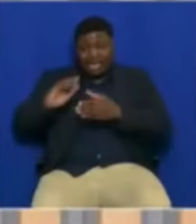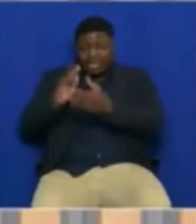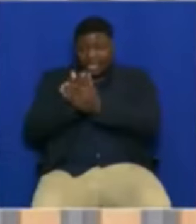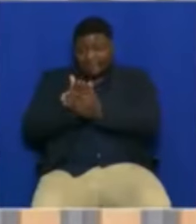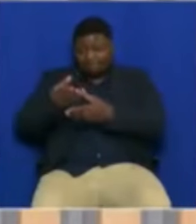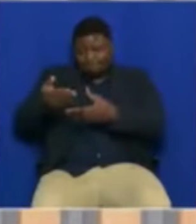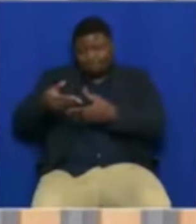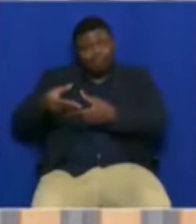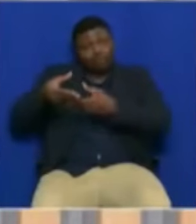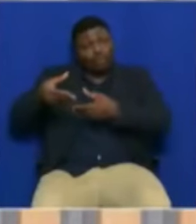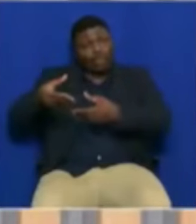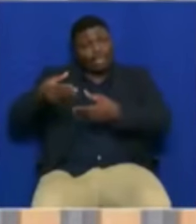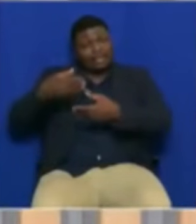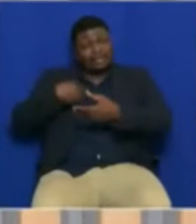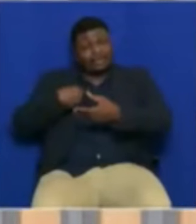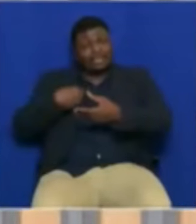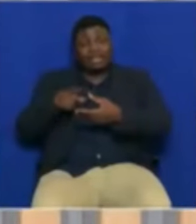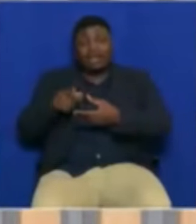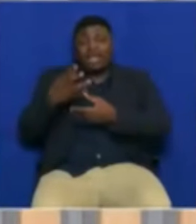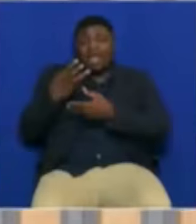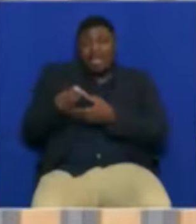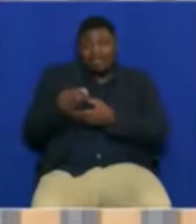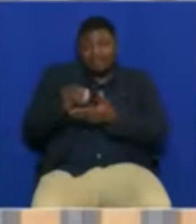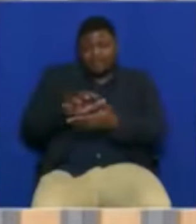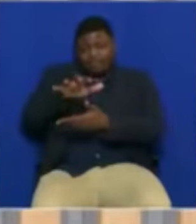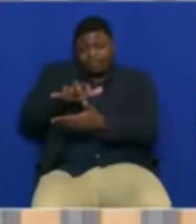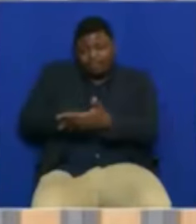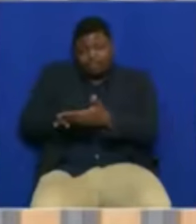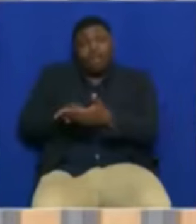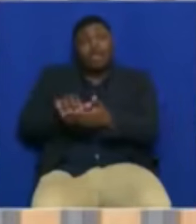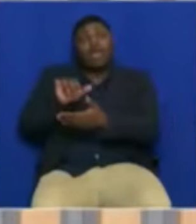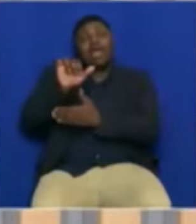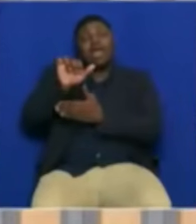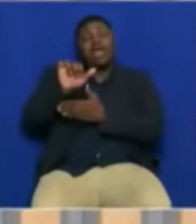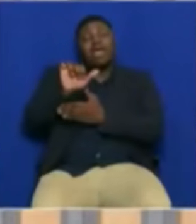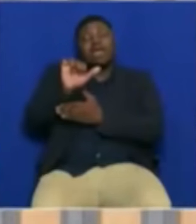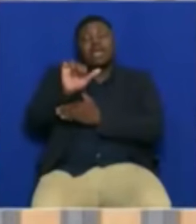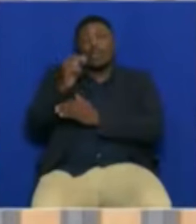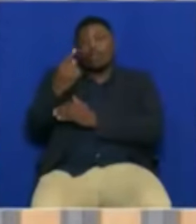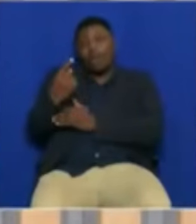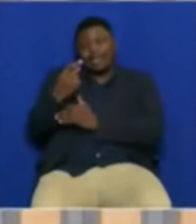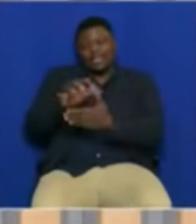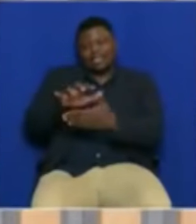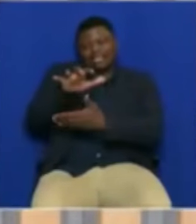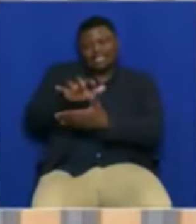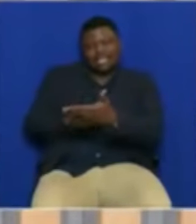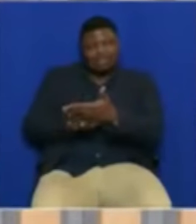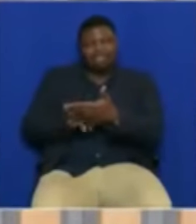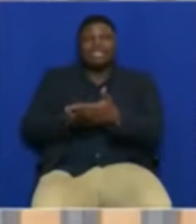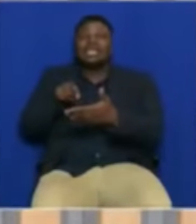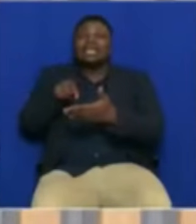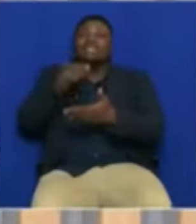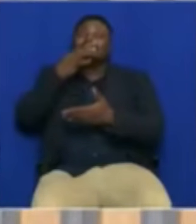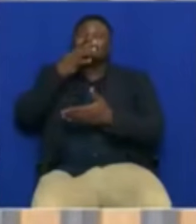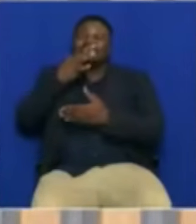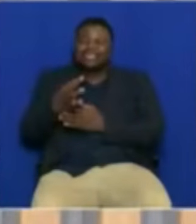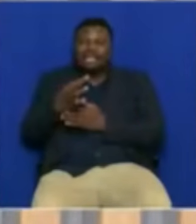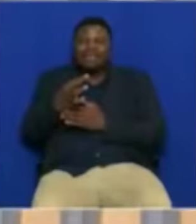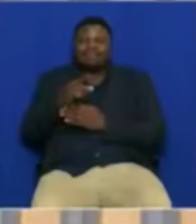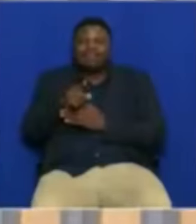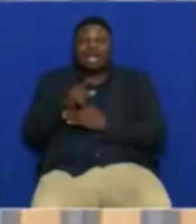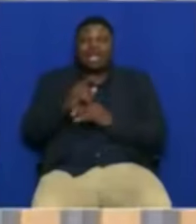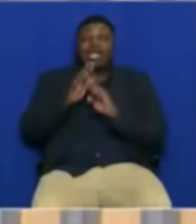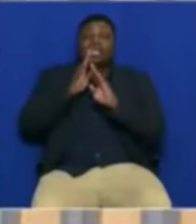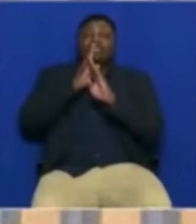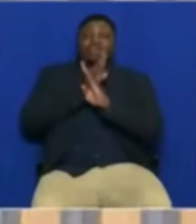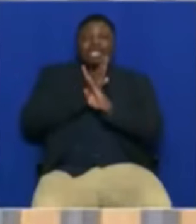an A1 that says funds of crime intelligence were used to buy an extra laptop to hide the fact that a laptop